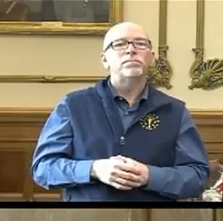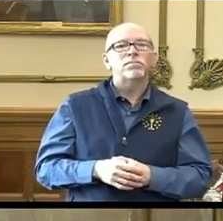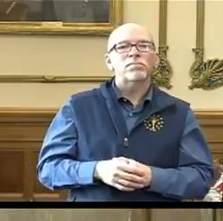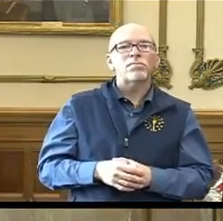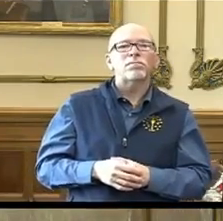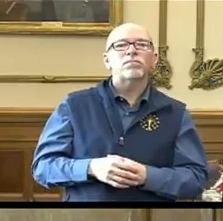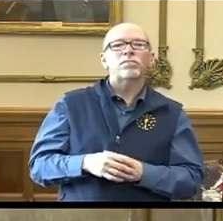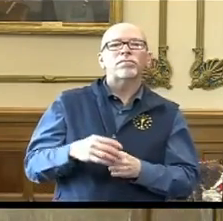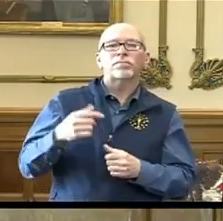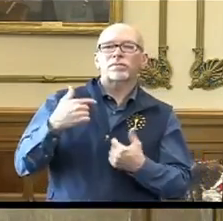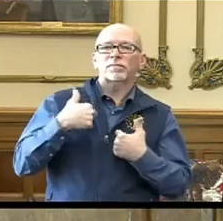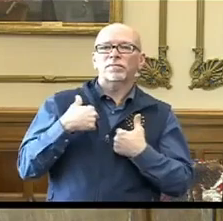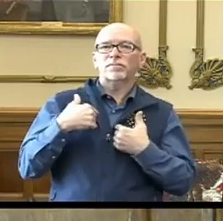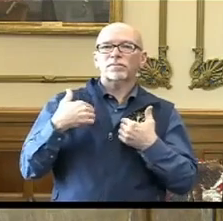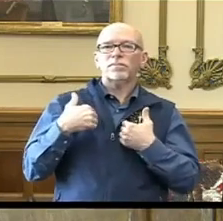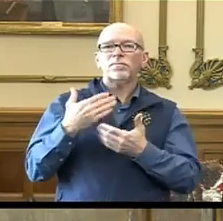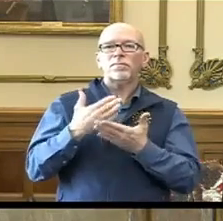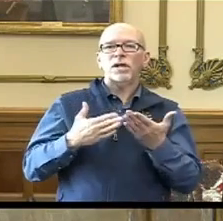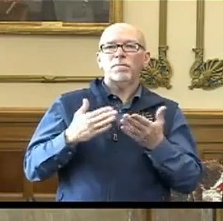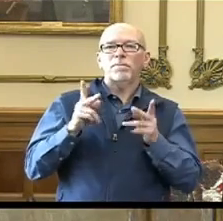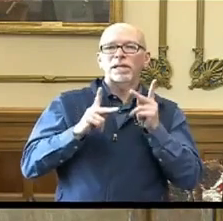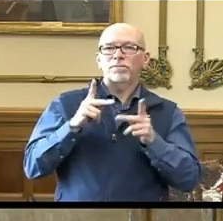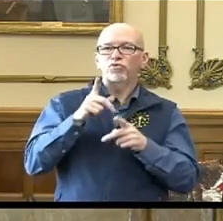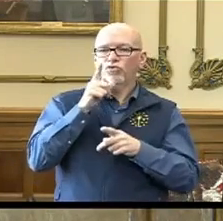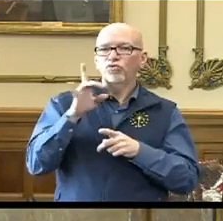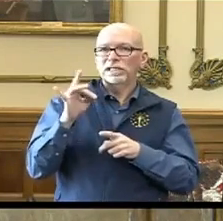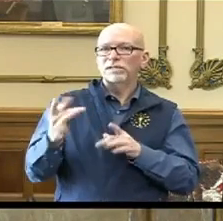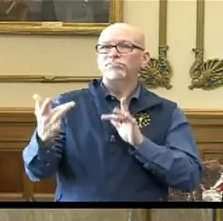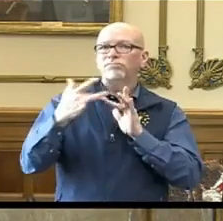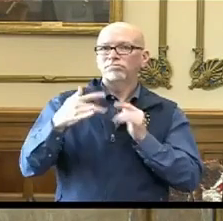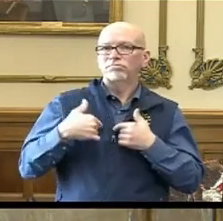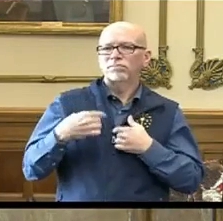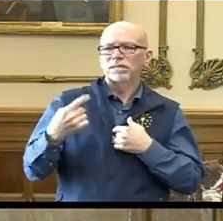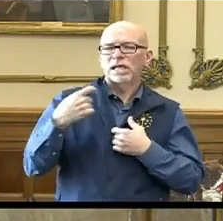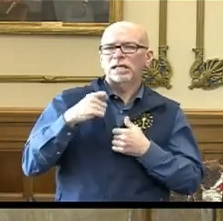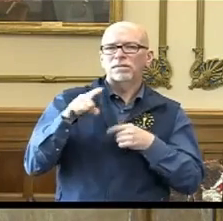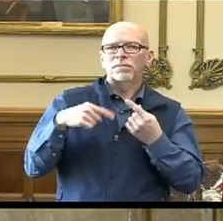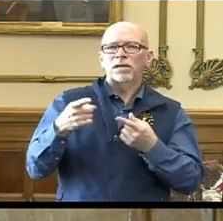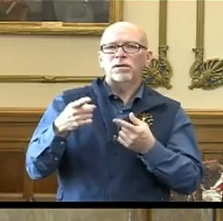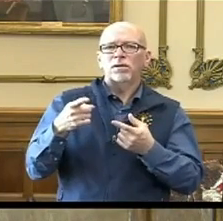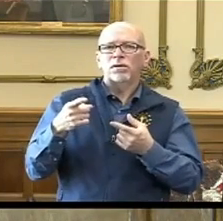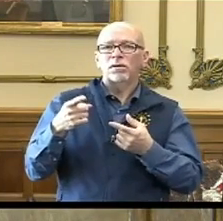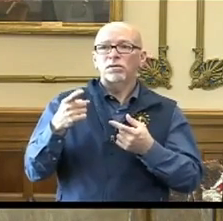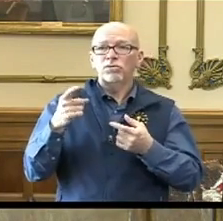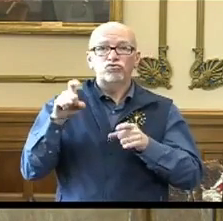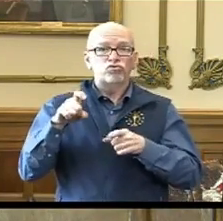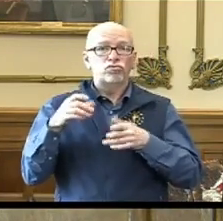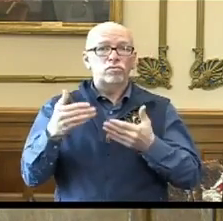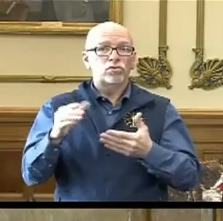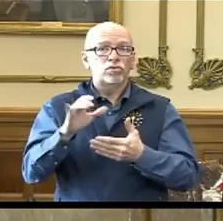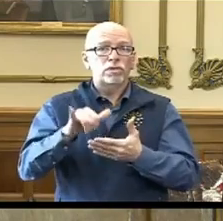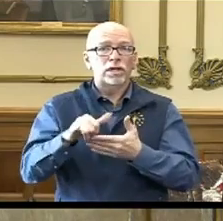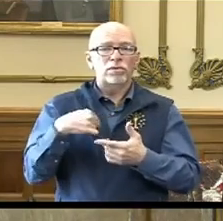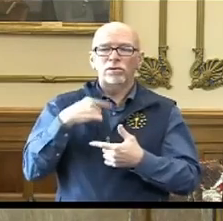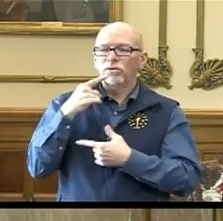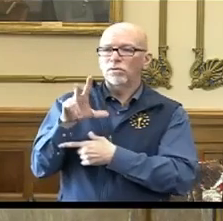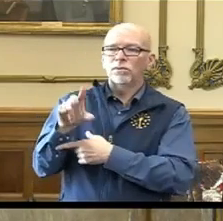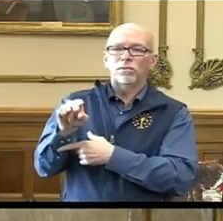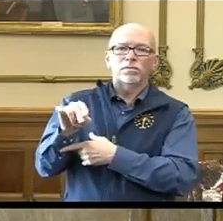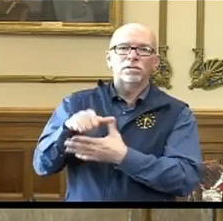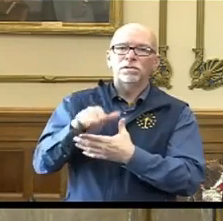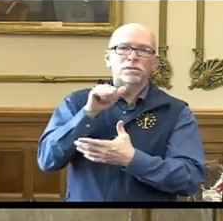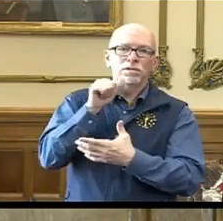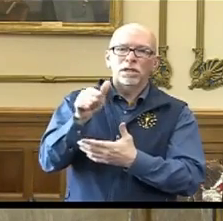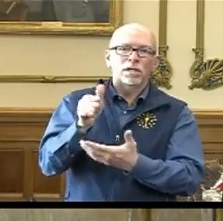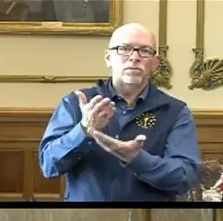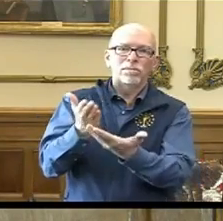I certainly have had some individuals that have reached out and asked about the wisdom of doing this, and we have assured them that that is not something